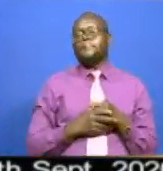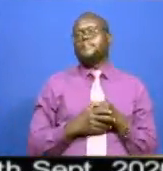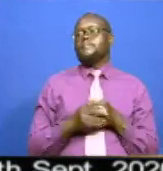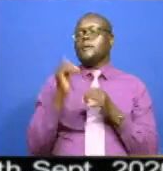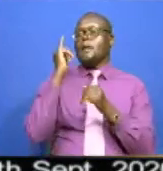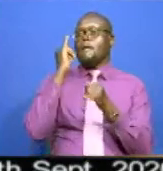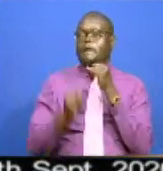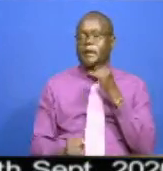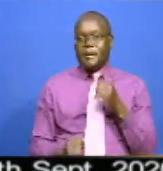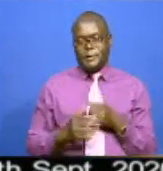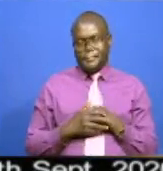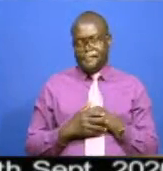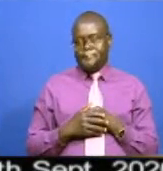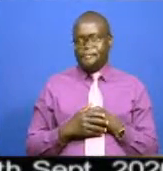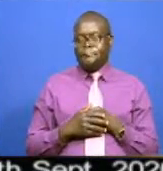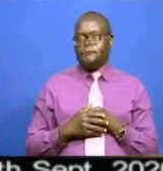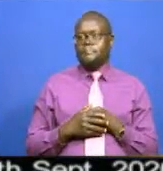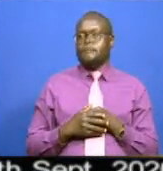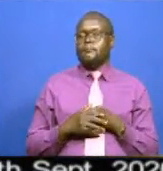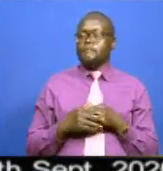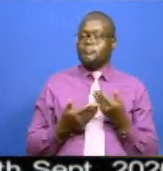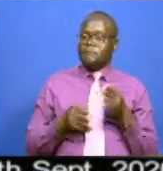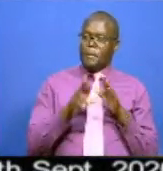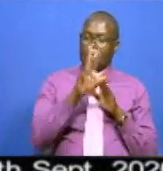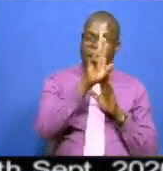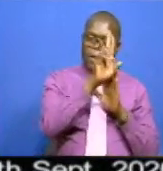Finally, pursuant to the Standing Order